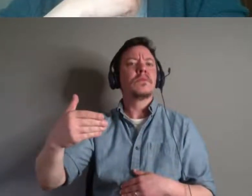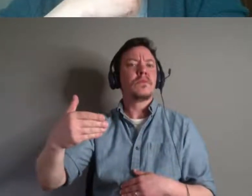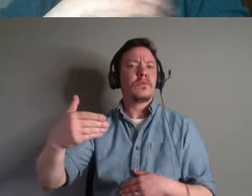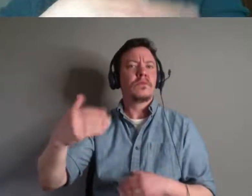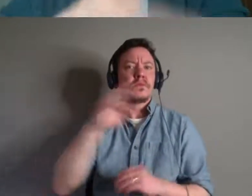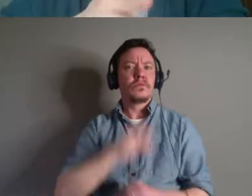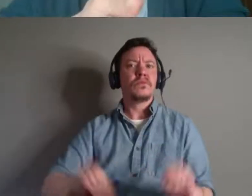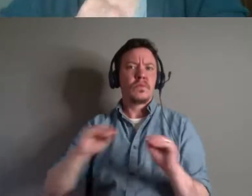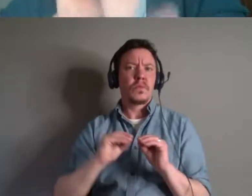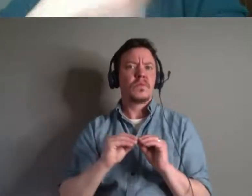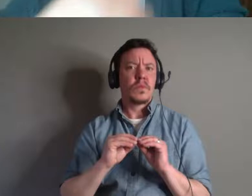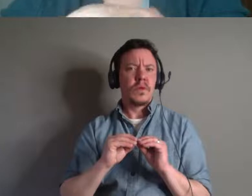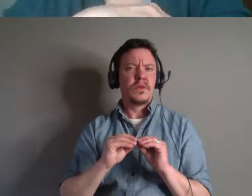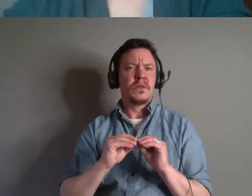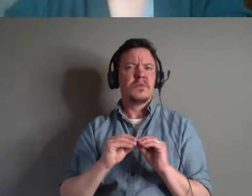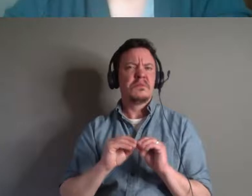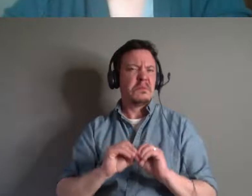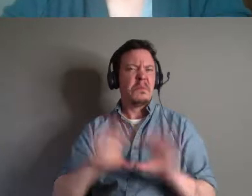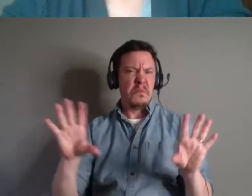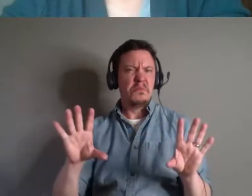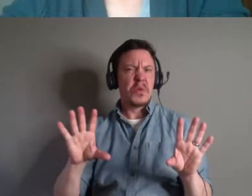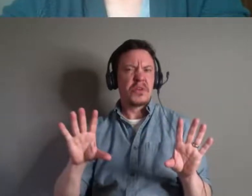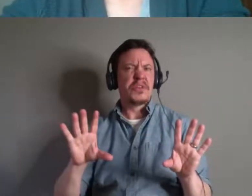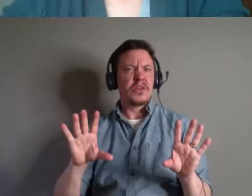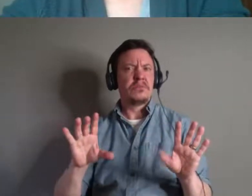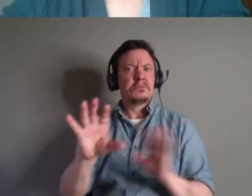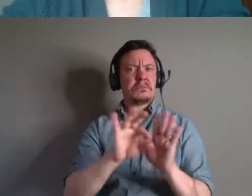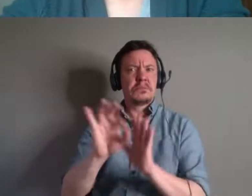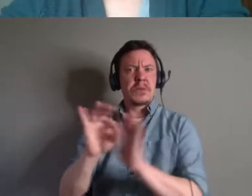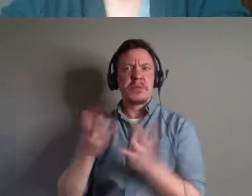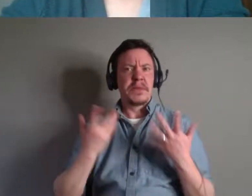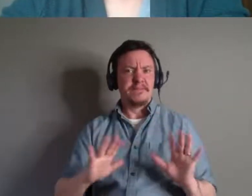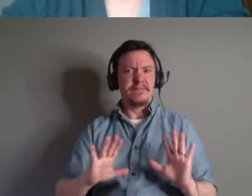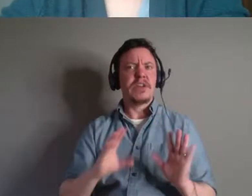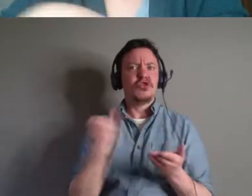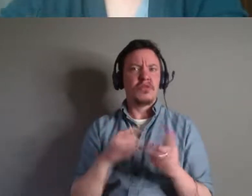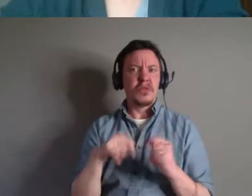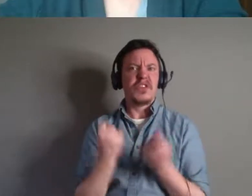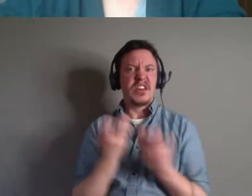more clarity once the selected artists and artist team are on board.